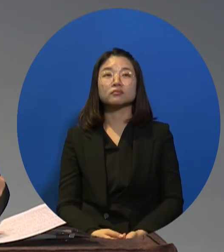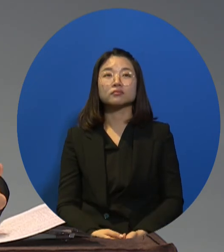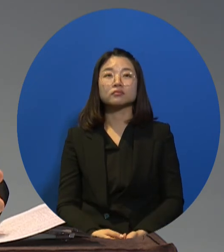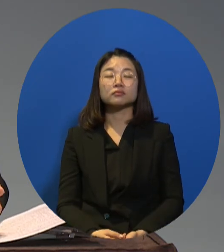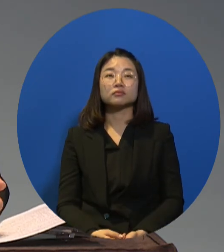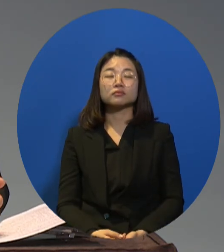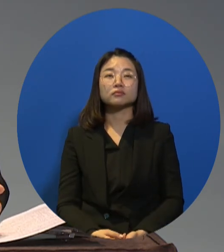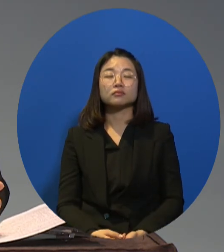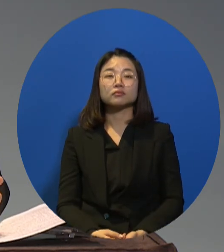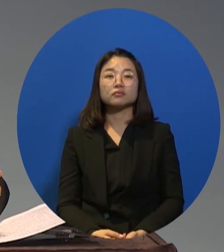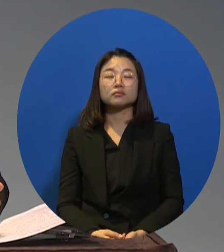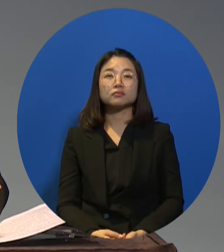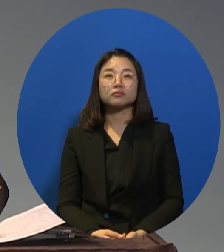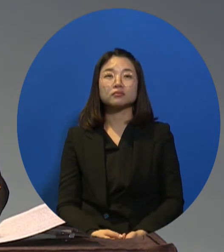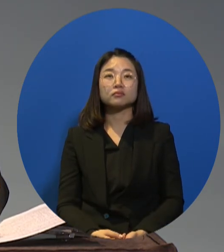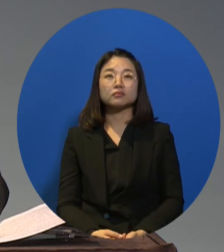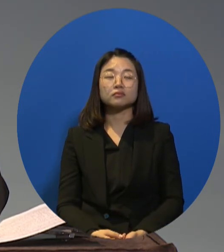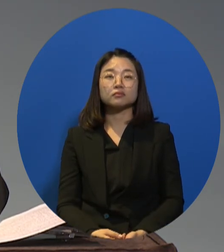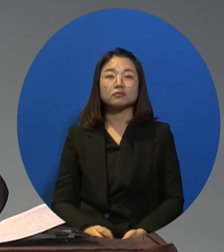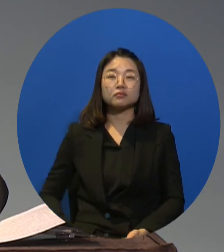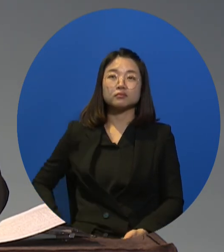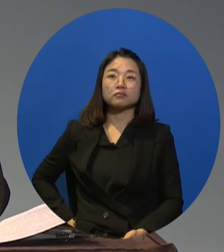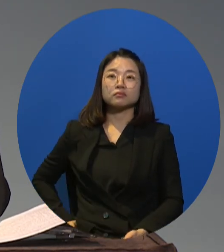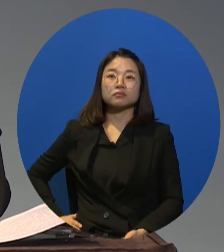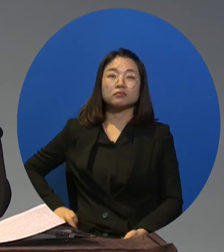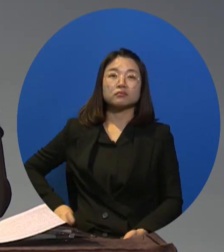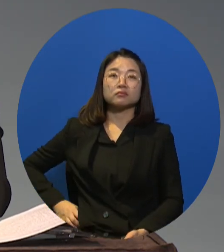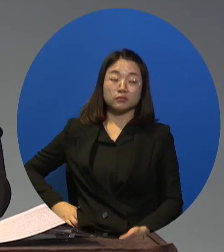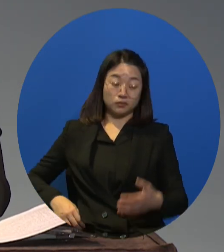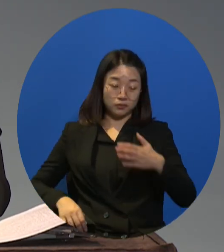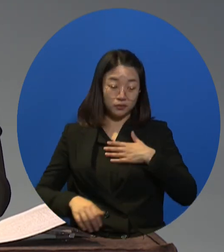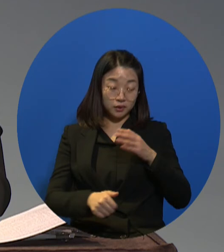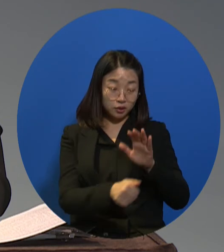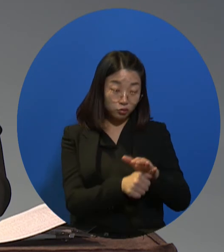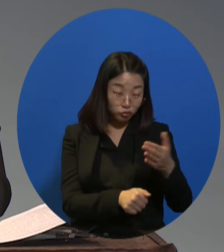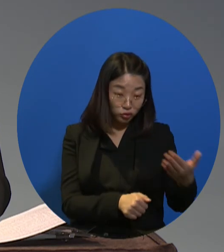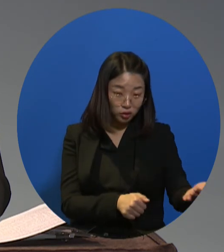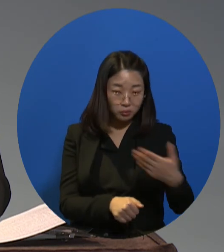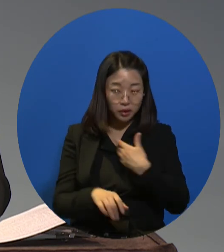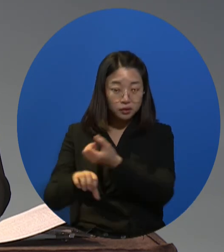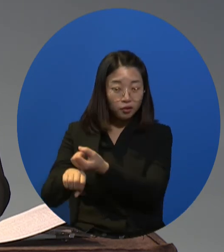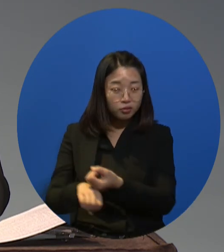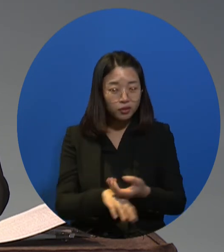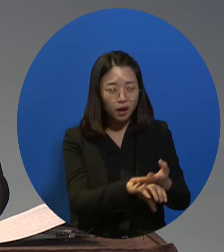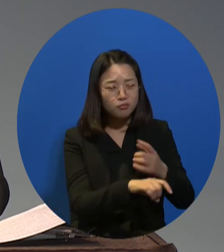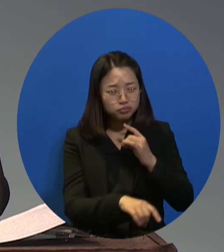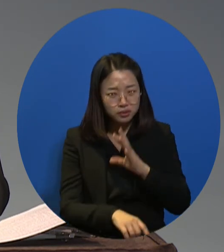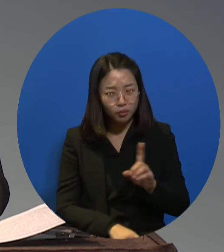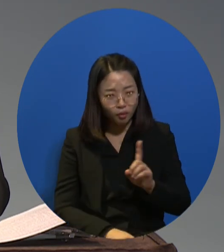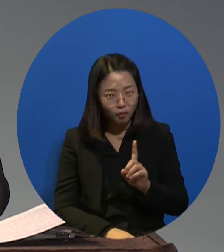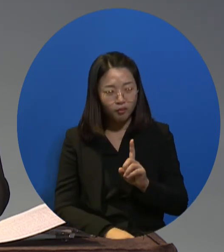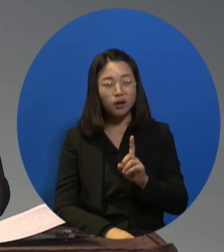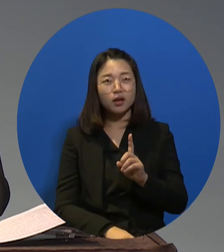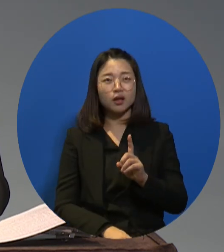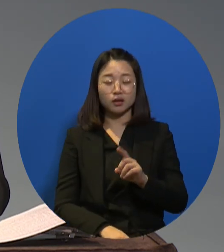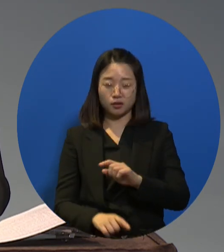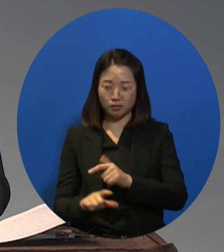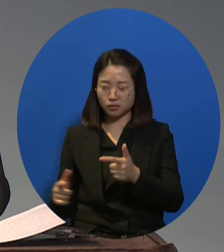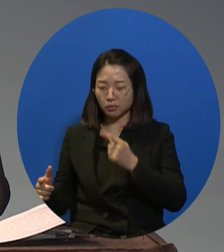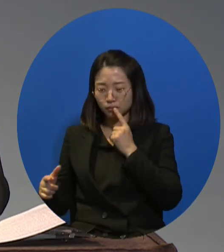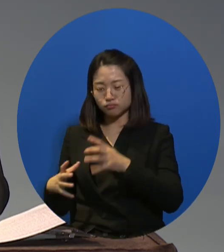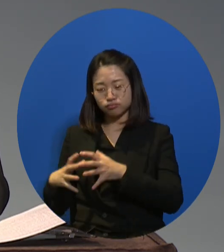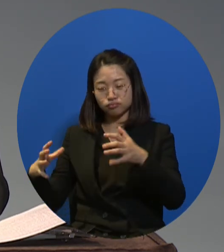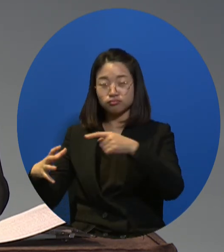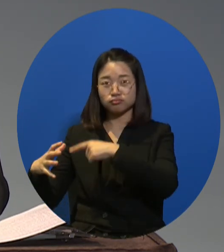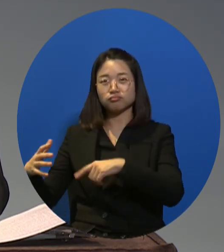legal documents. This kind of support is something that our commission should provide, but if there is no legal basis for